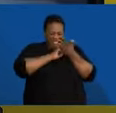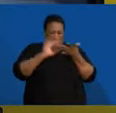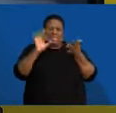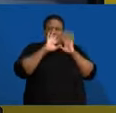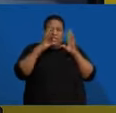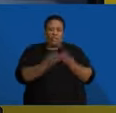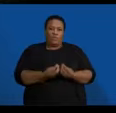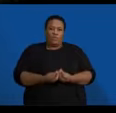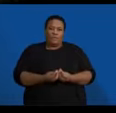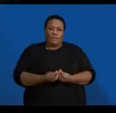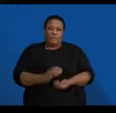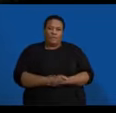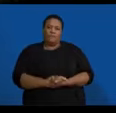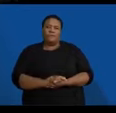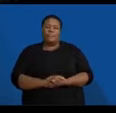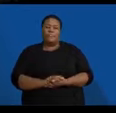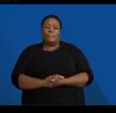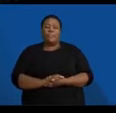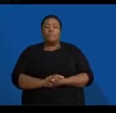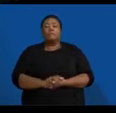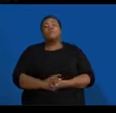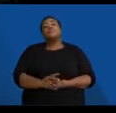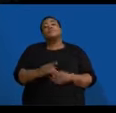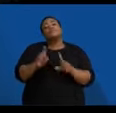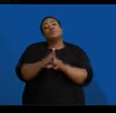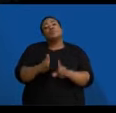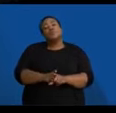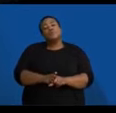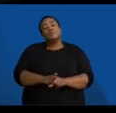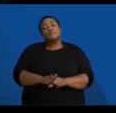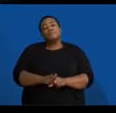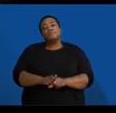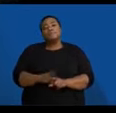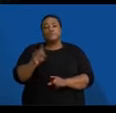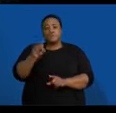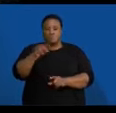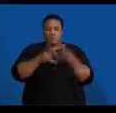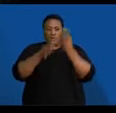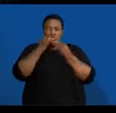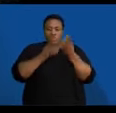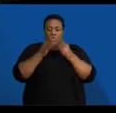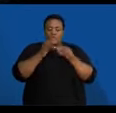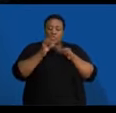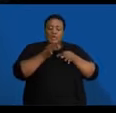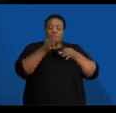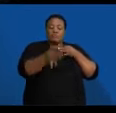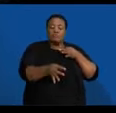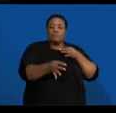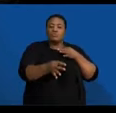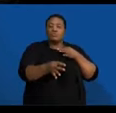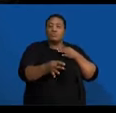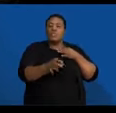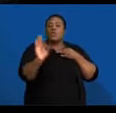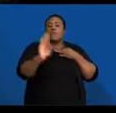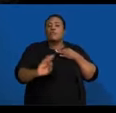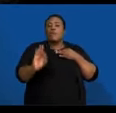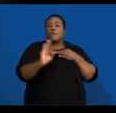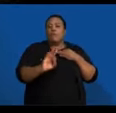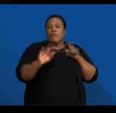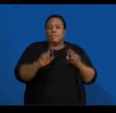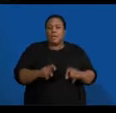on the screen, please. And then also, you need to learn how to substitute into the formula and